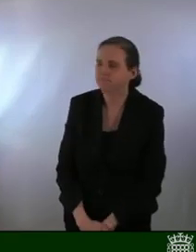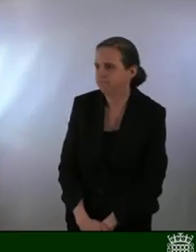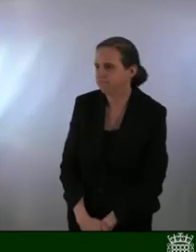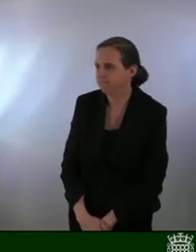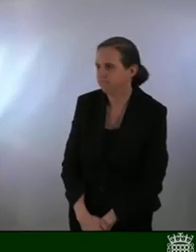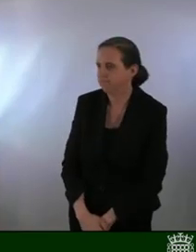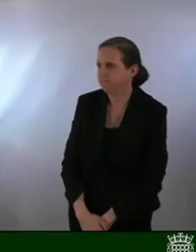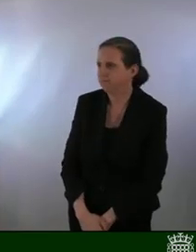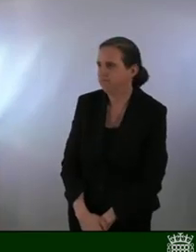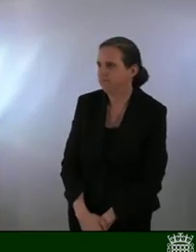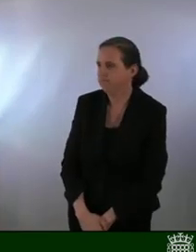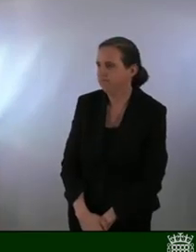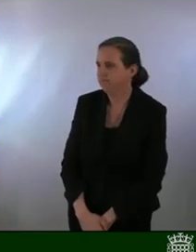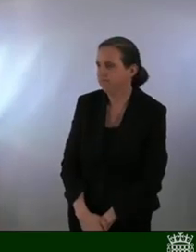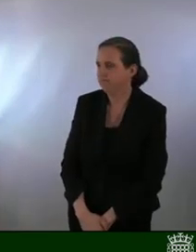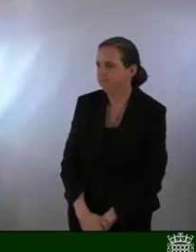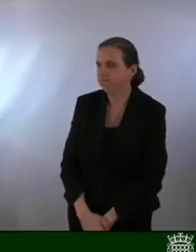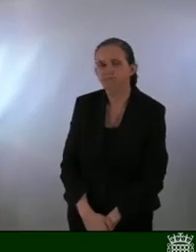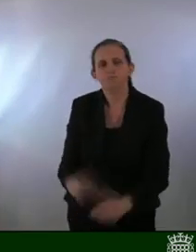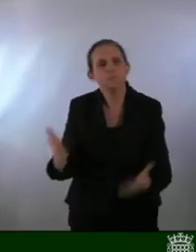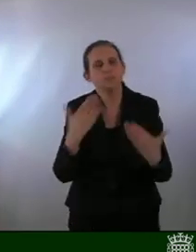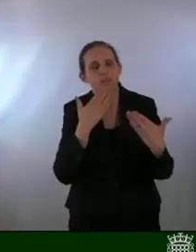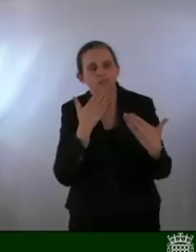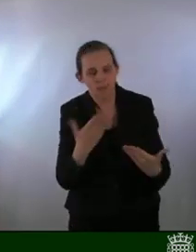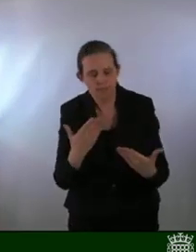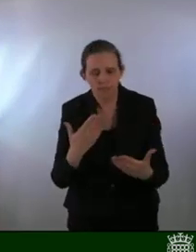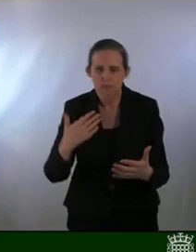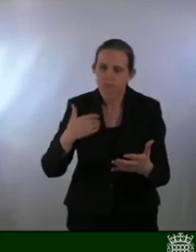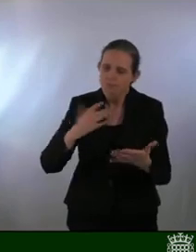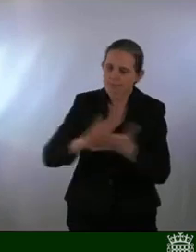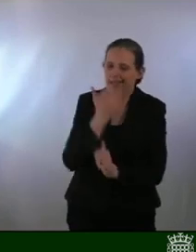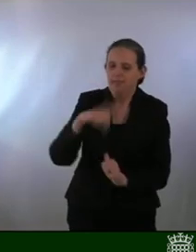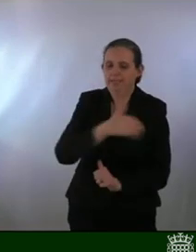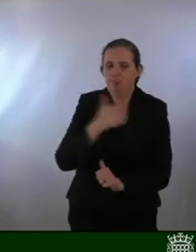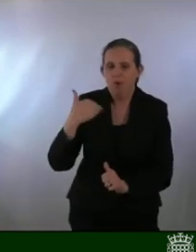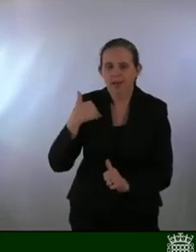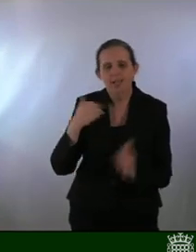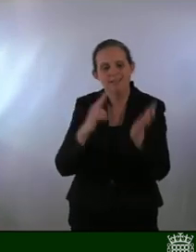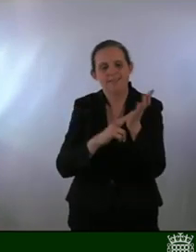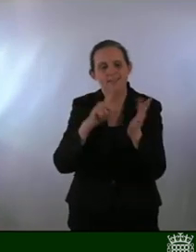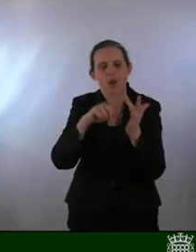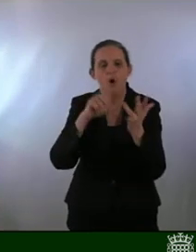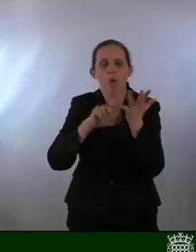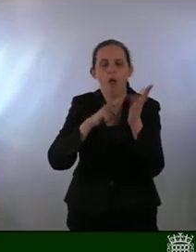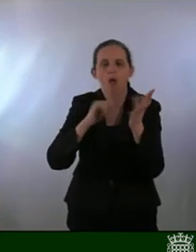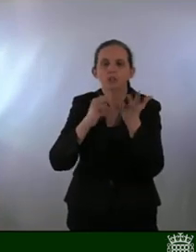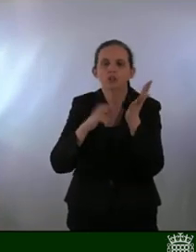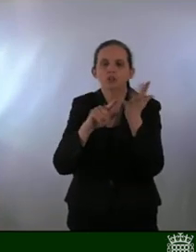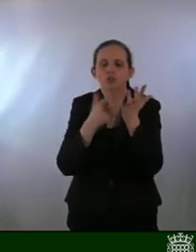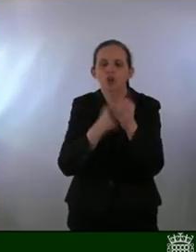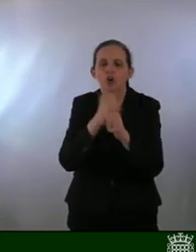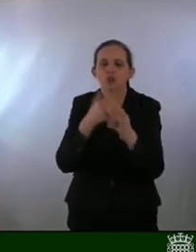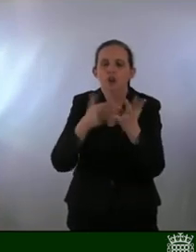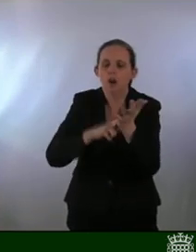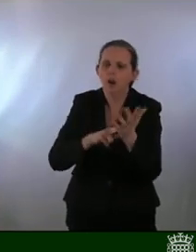Mundell. Thank you, Mr. Speaker. I was very pleased this morning to hear Nicola Sturgeon say that she supported the UK government's approach.